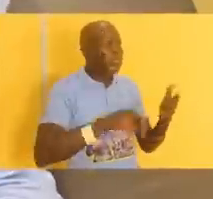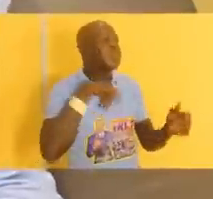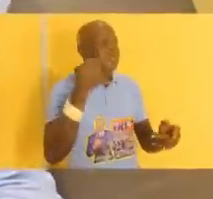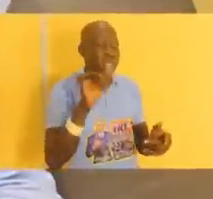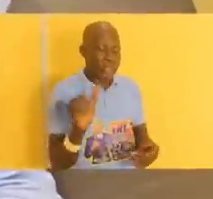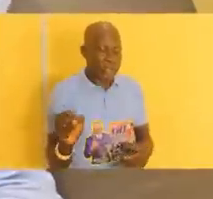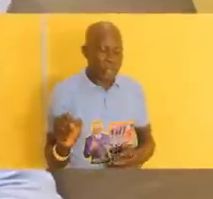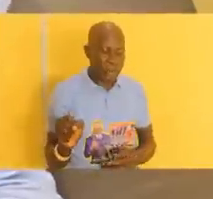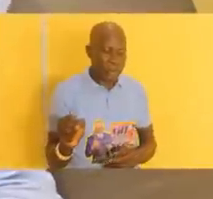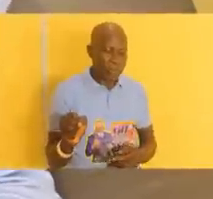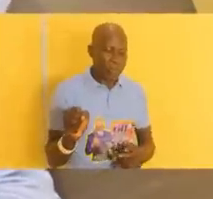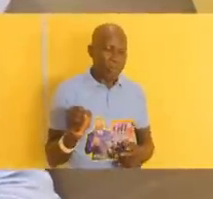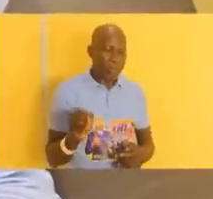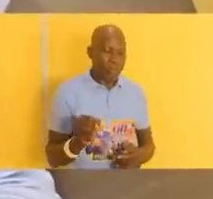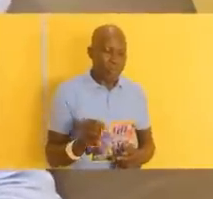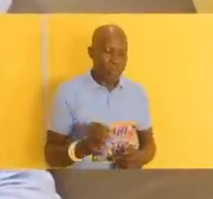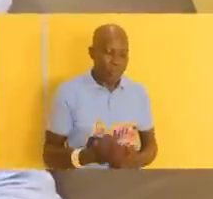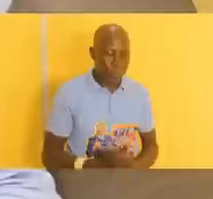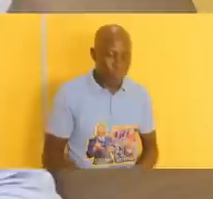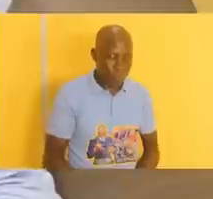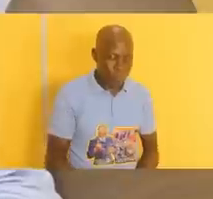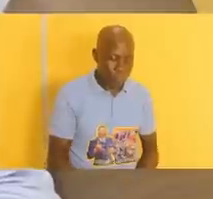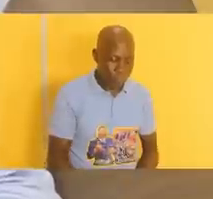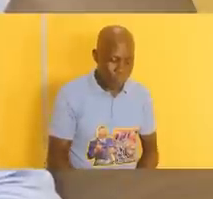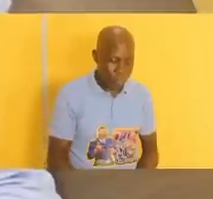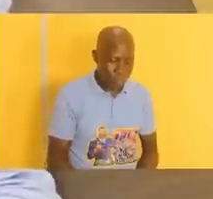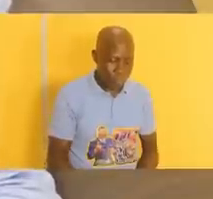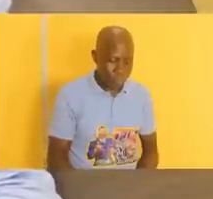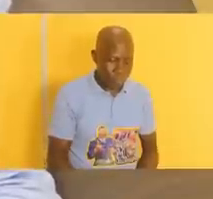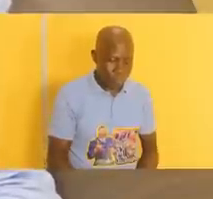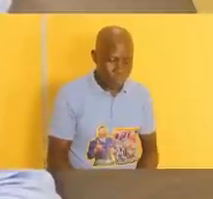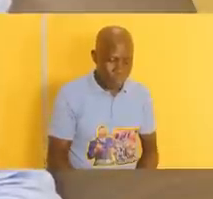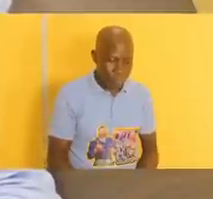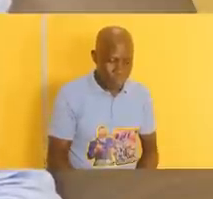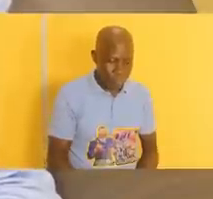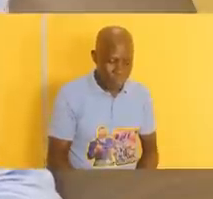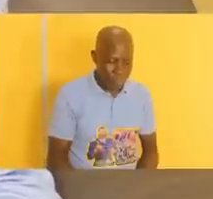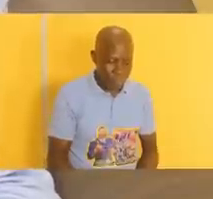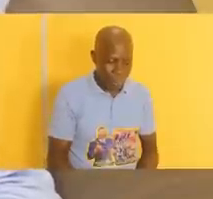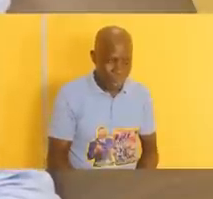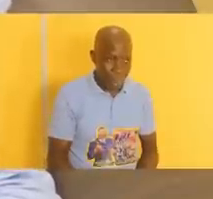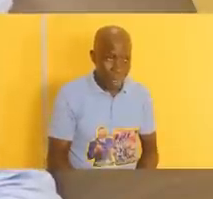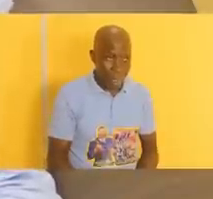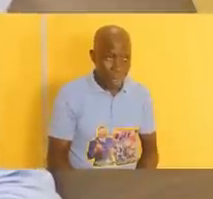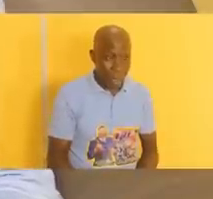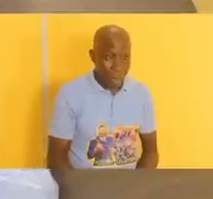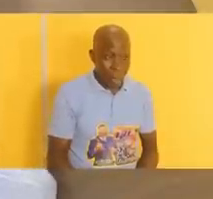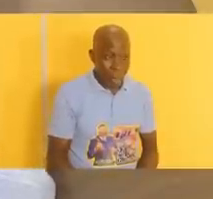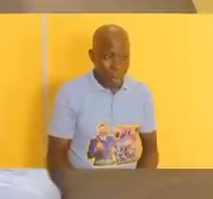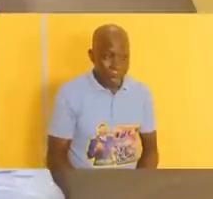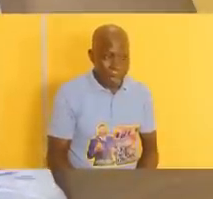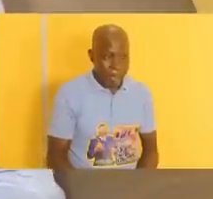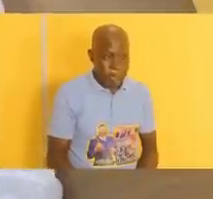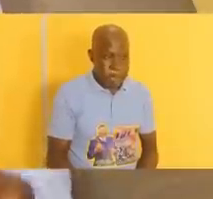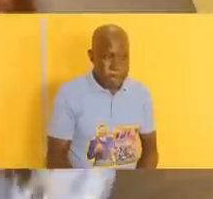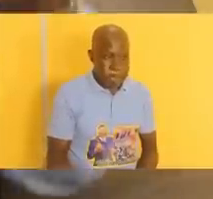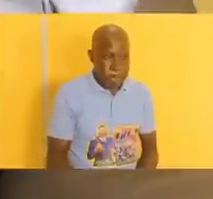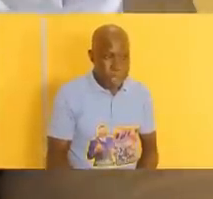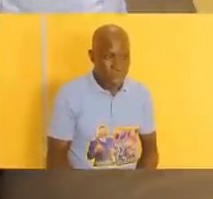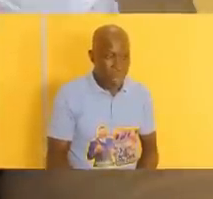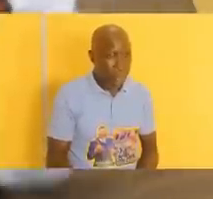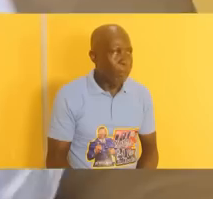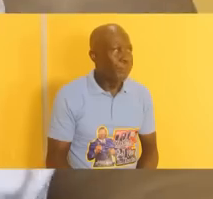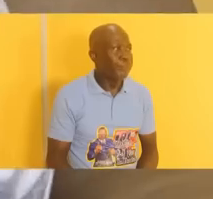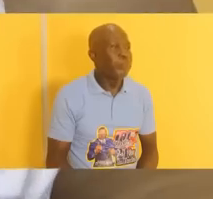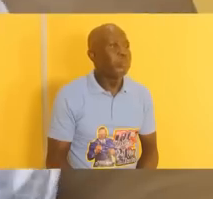What does it say? O si down. O si wi fun mi pe eyi ni oro Oluwa si Seruba Beli. Oh yes. Wi pe ki se nipa ipa. Ki